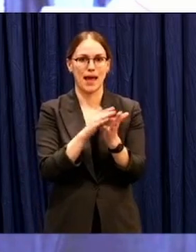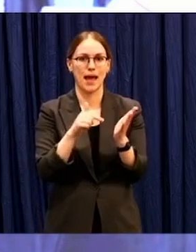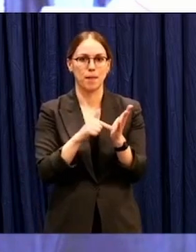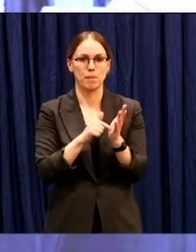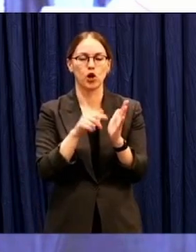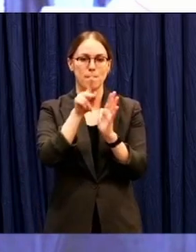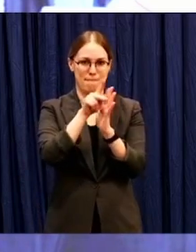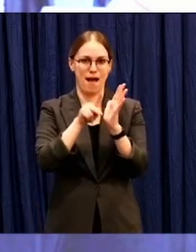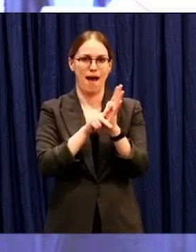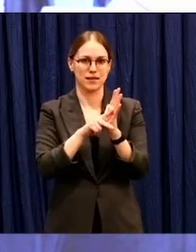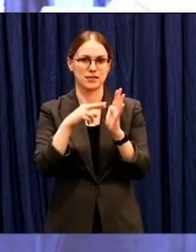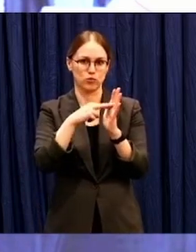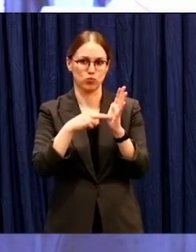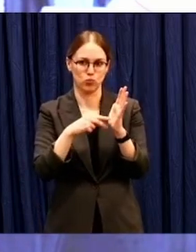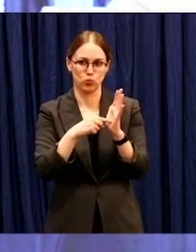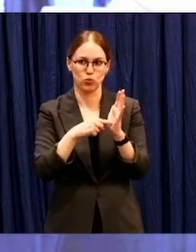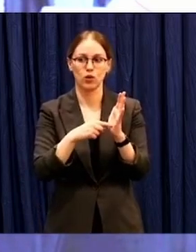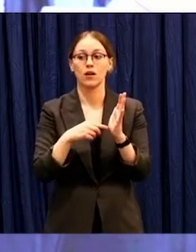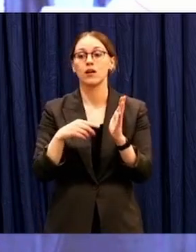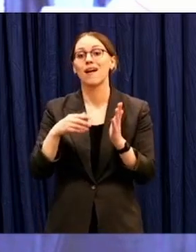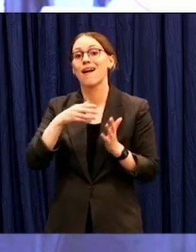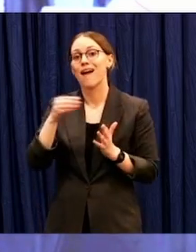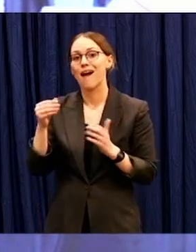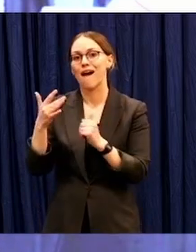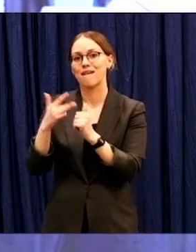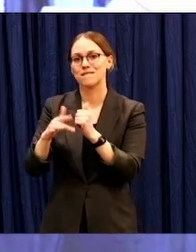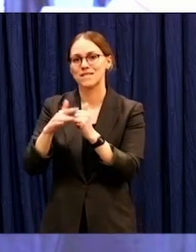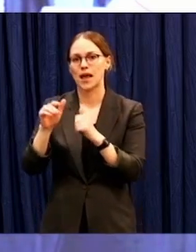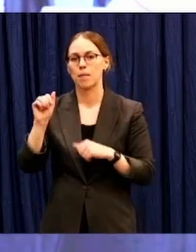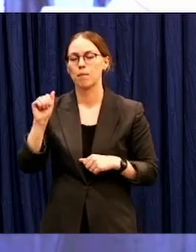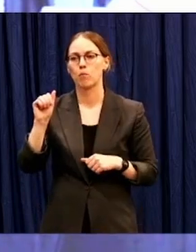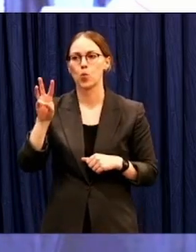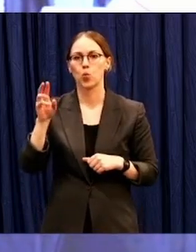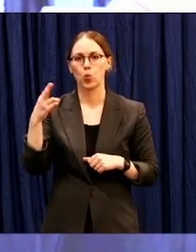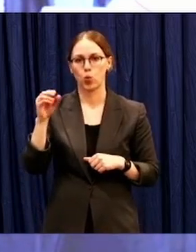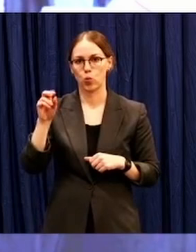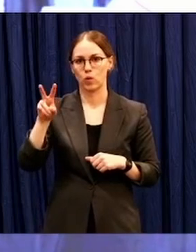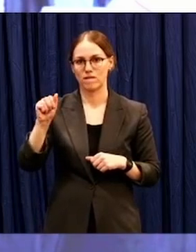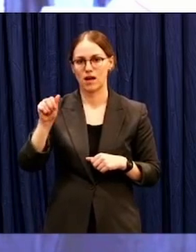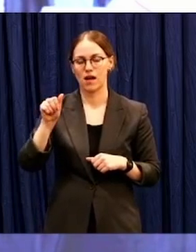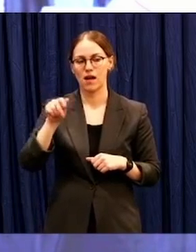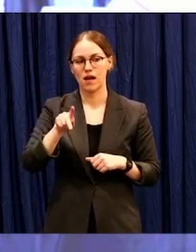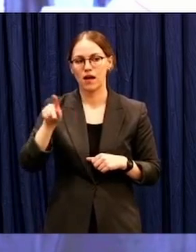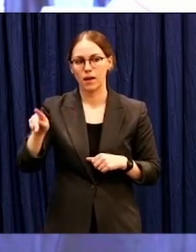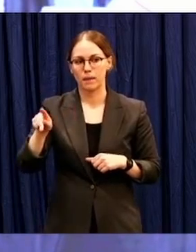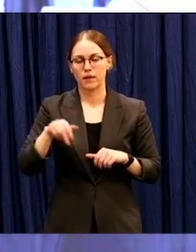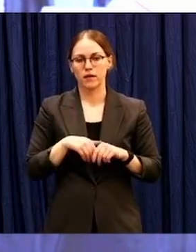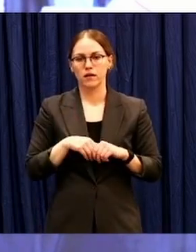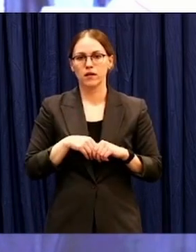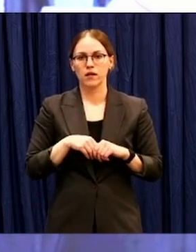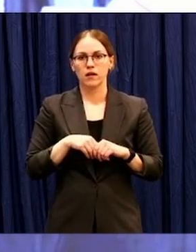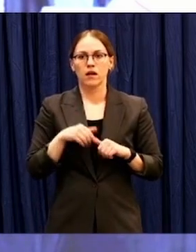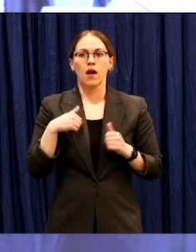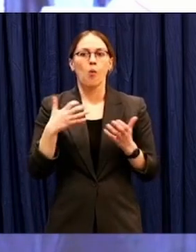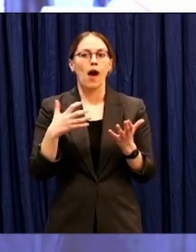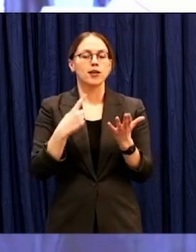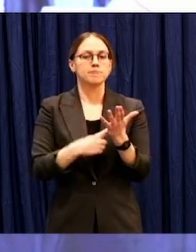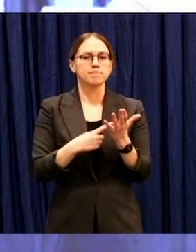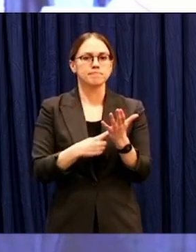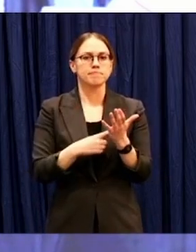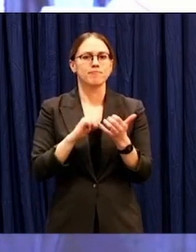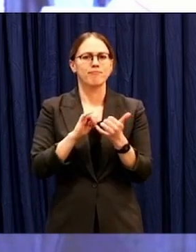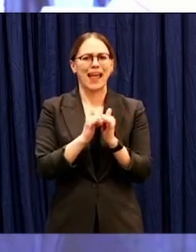they're also available in the WHOVA app. But I want to take a few minutes to talk to you about how we got from